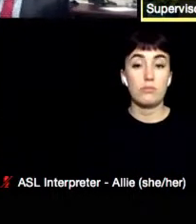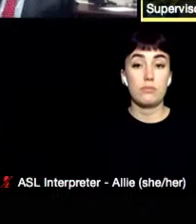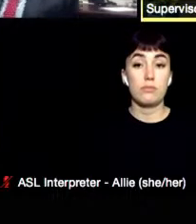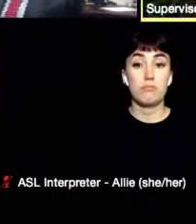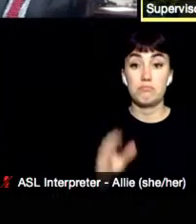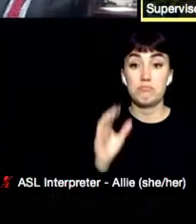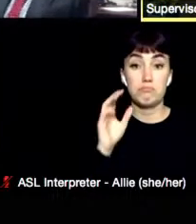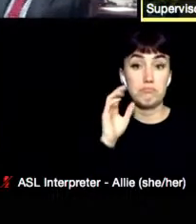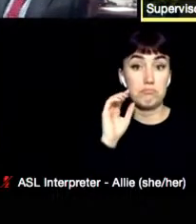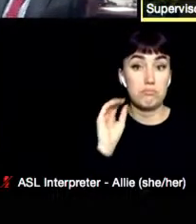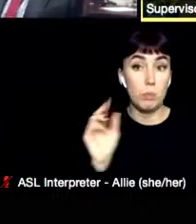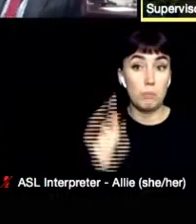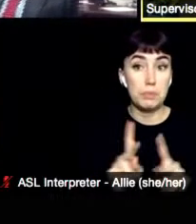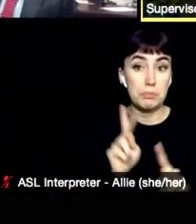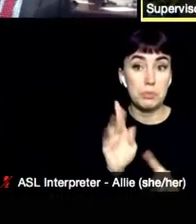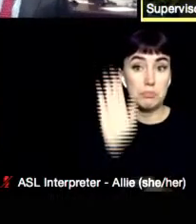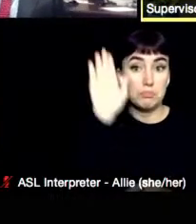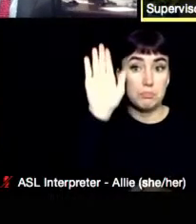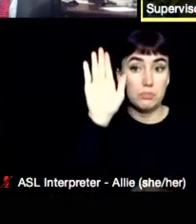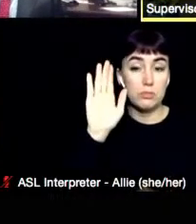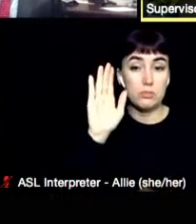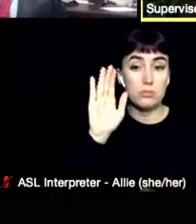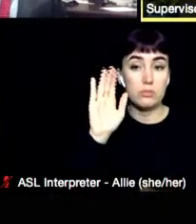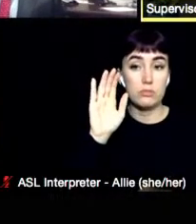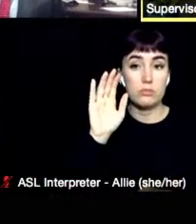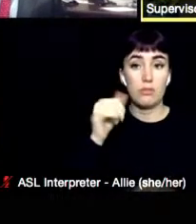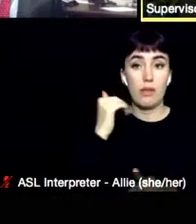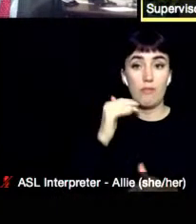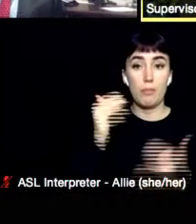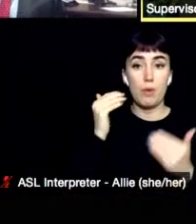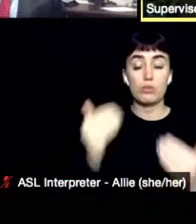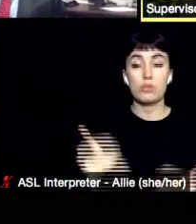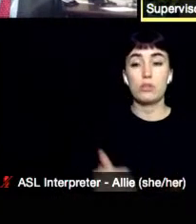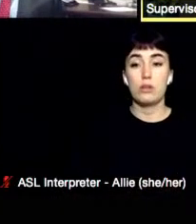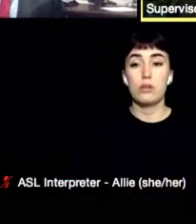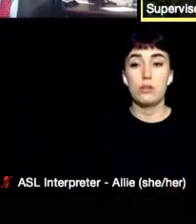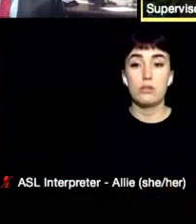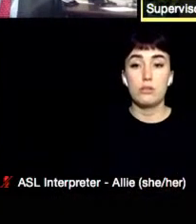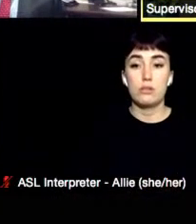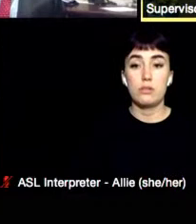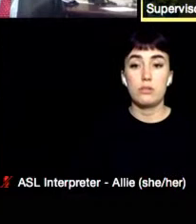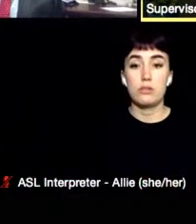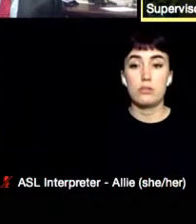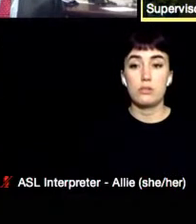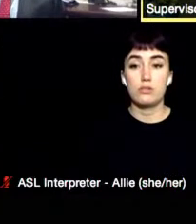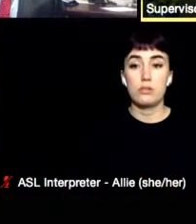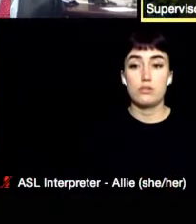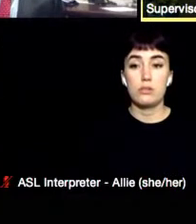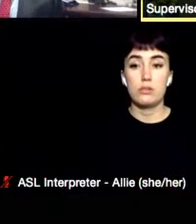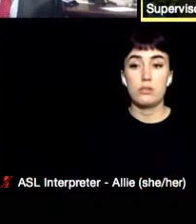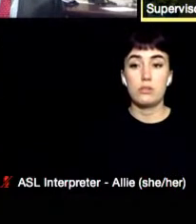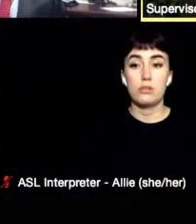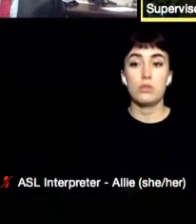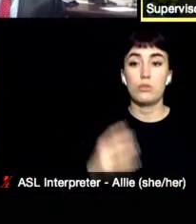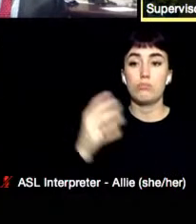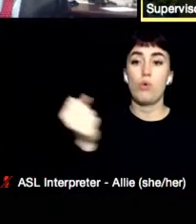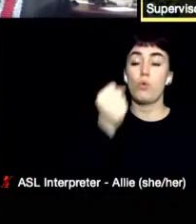Hearing none, can I have a motion to table